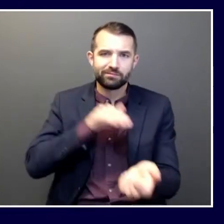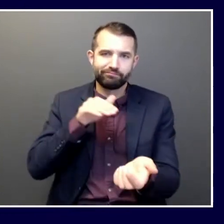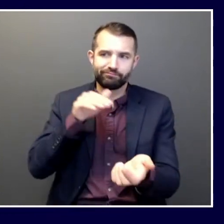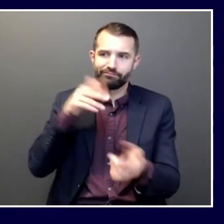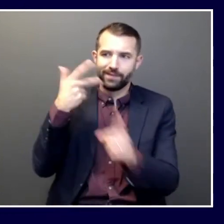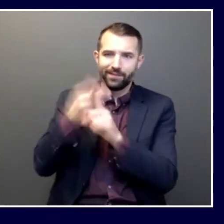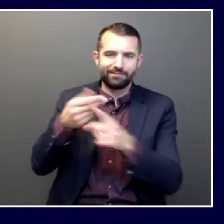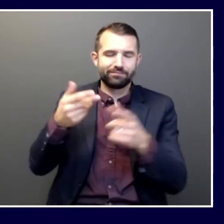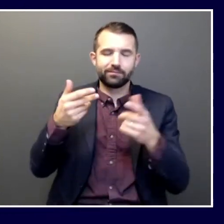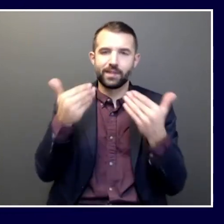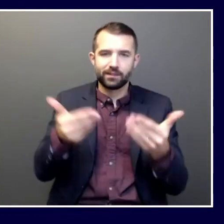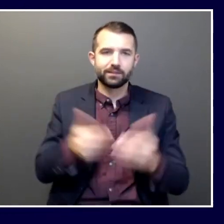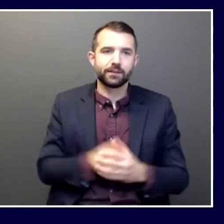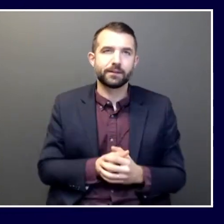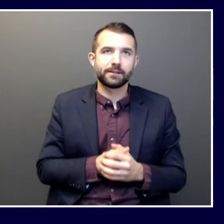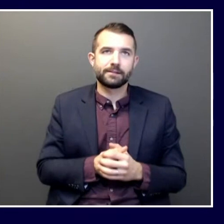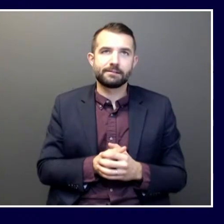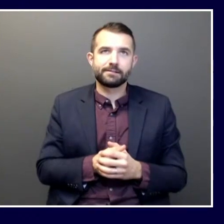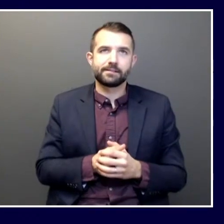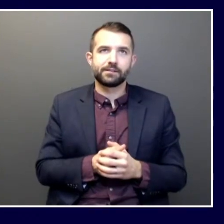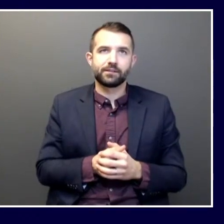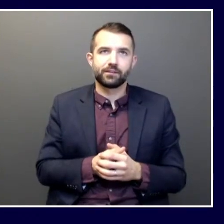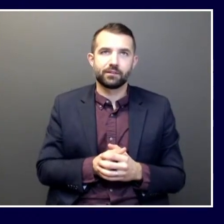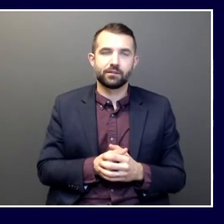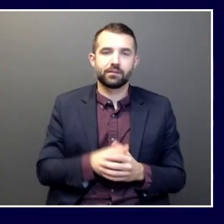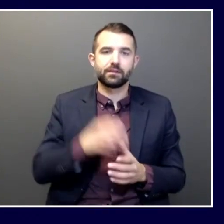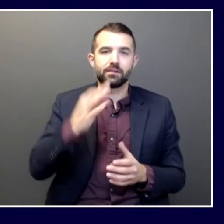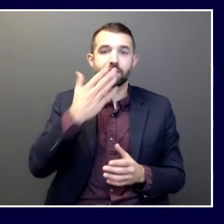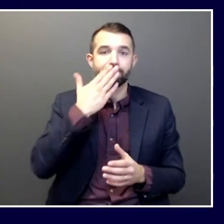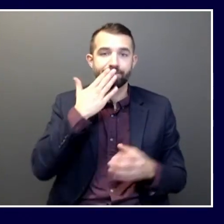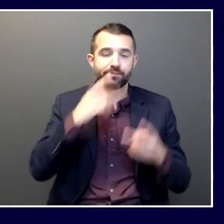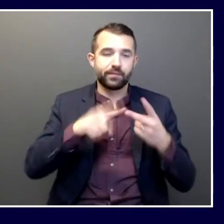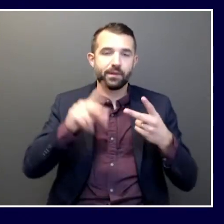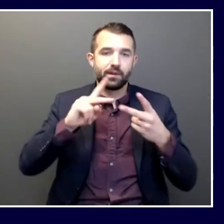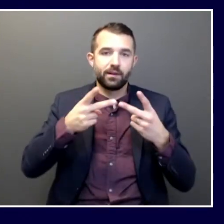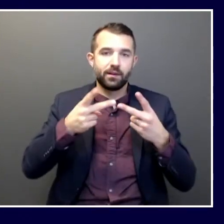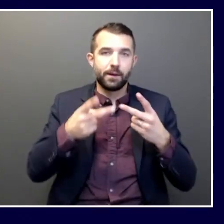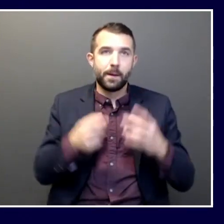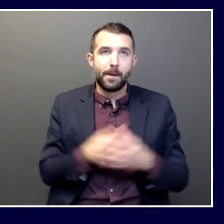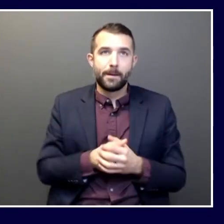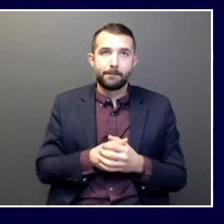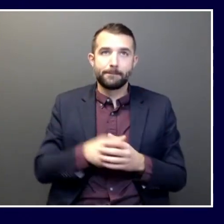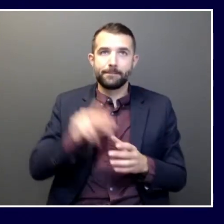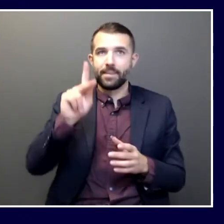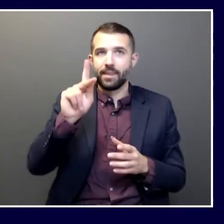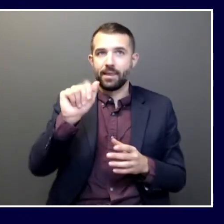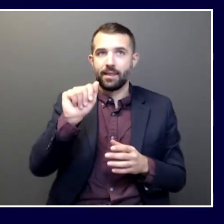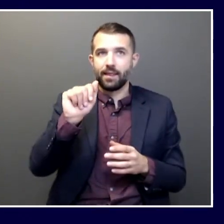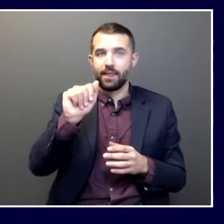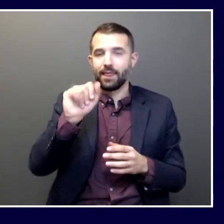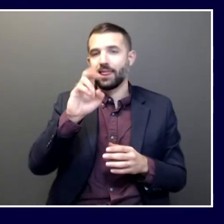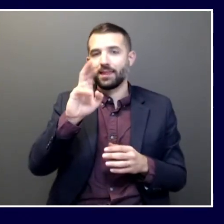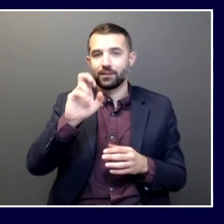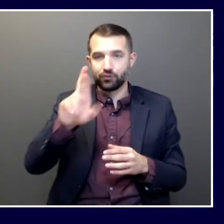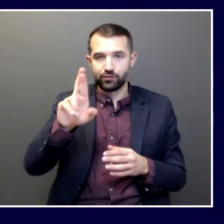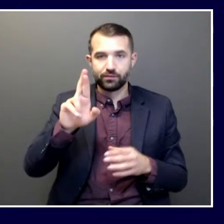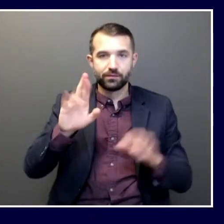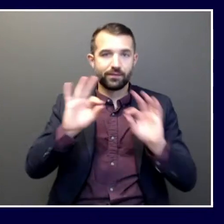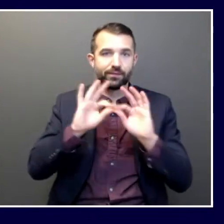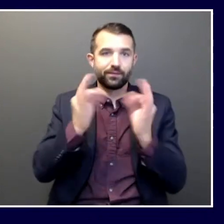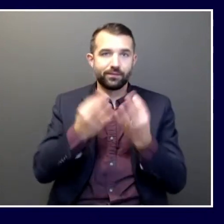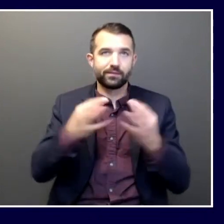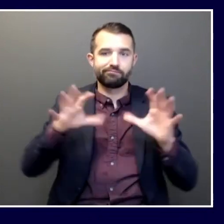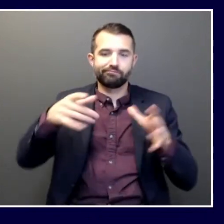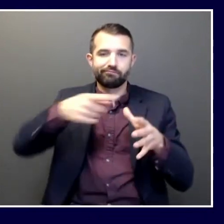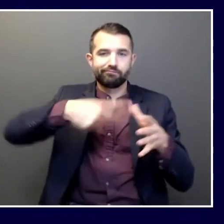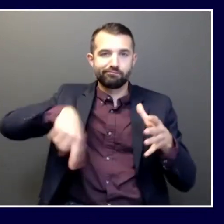I appreciate you answering that. My second question is, a Kaiser Family Foundation poll found about 27% of parents nationwide want to get their